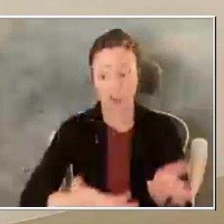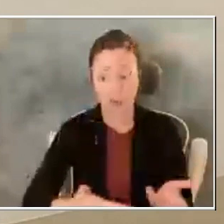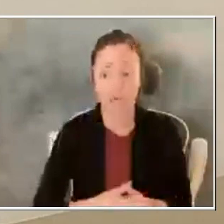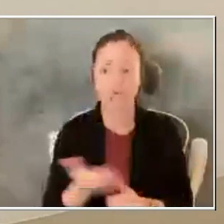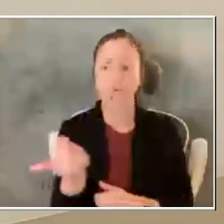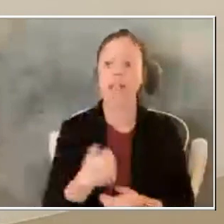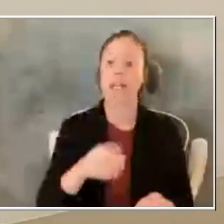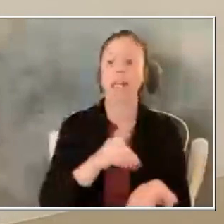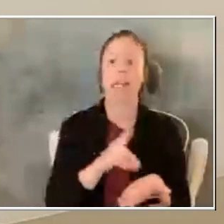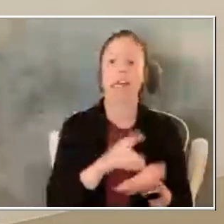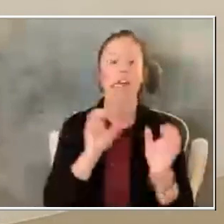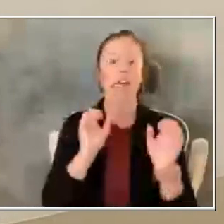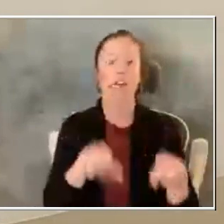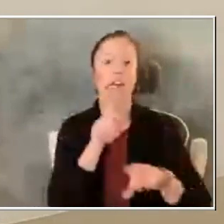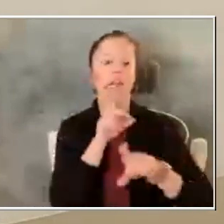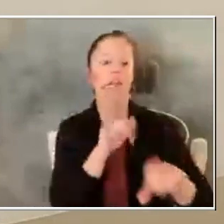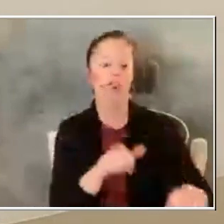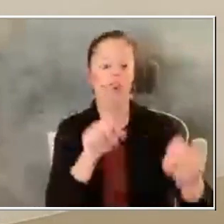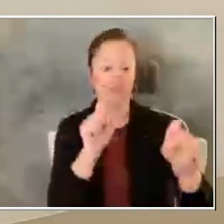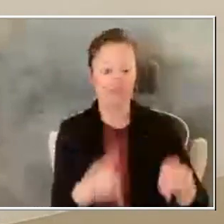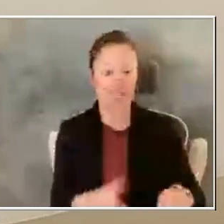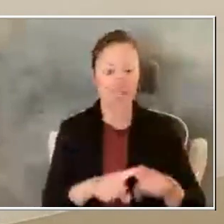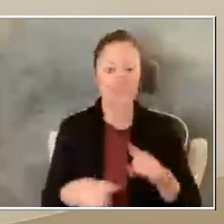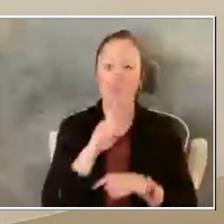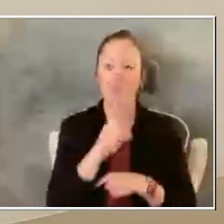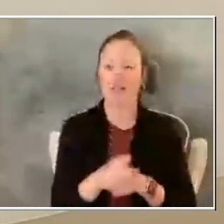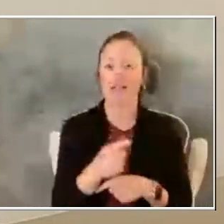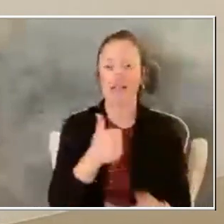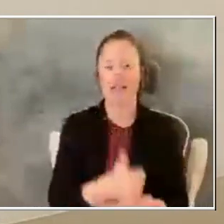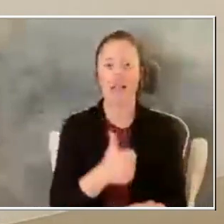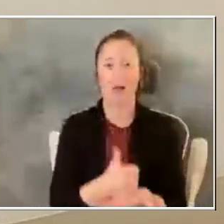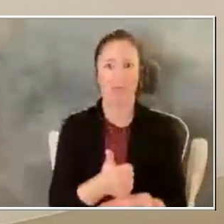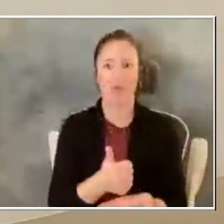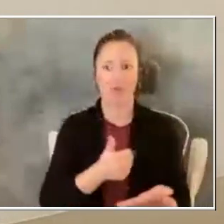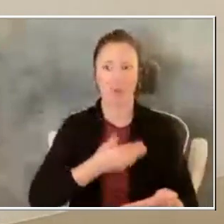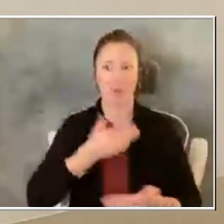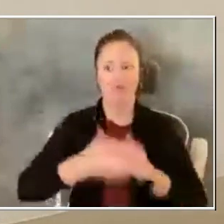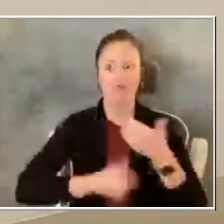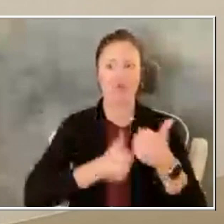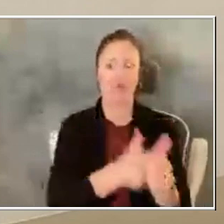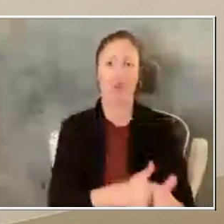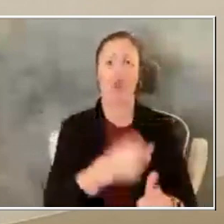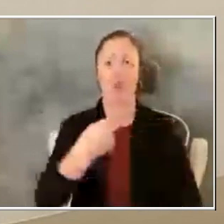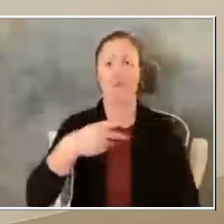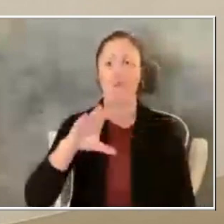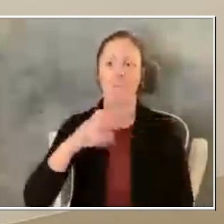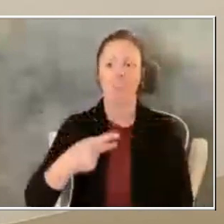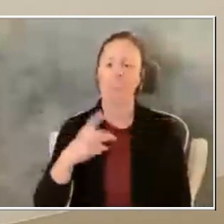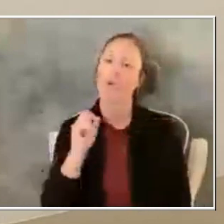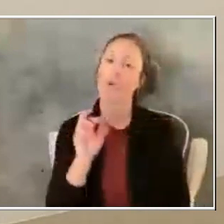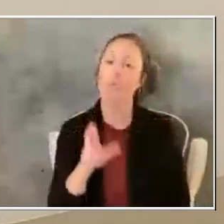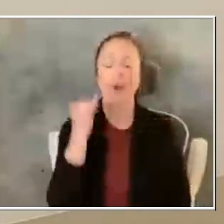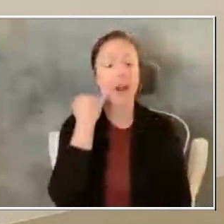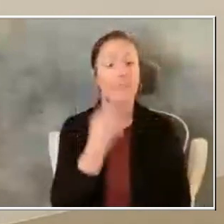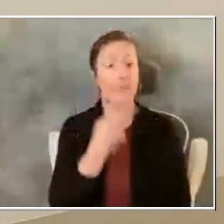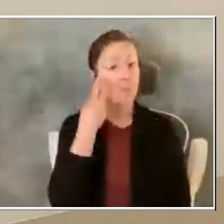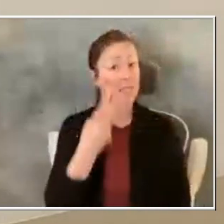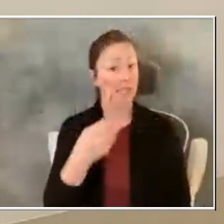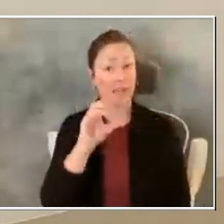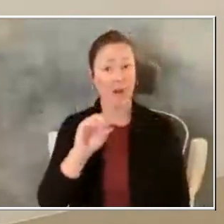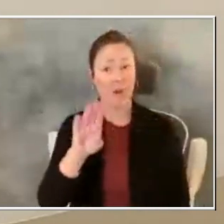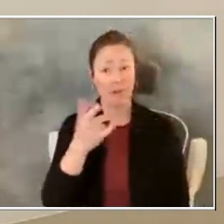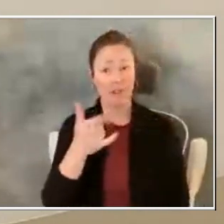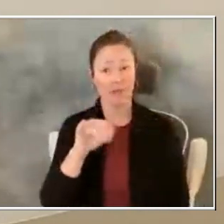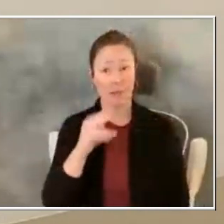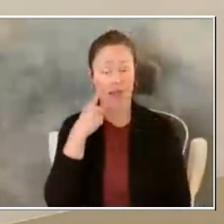doctor can order the test, but really it's very helpful to go through a primary care physician, or if you see an OBGYN regularly